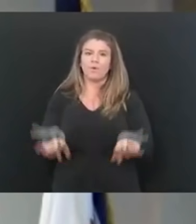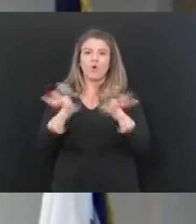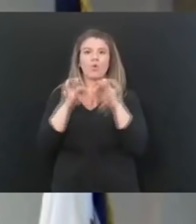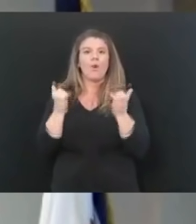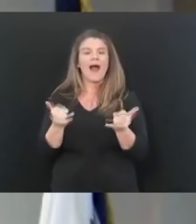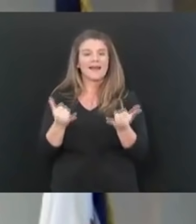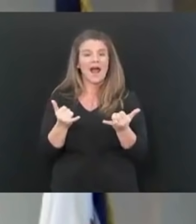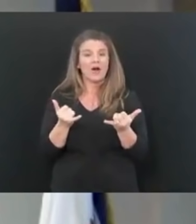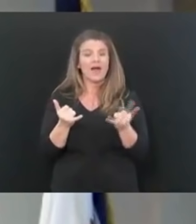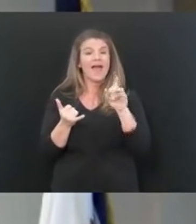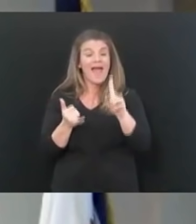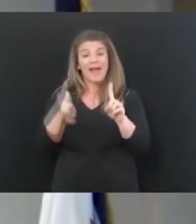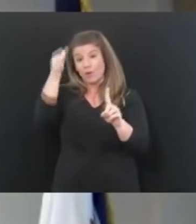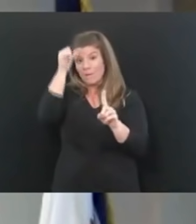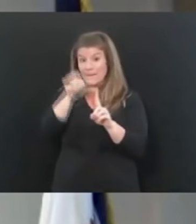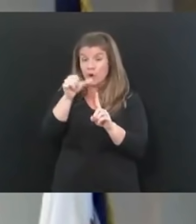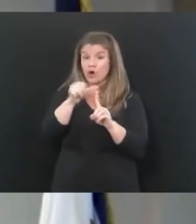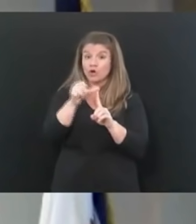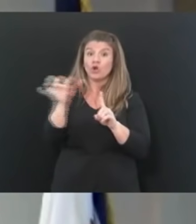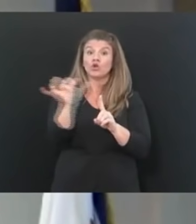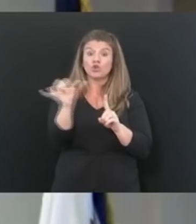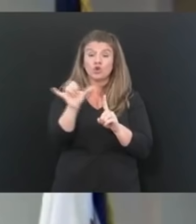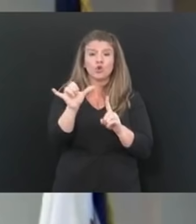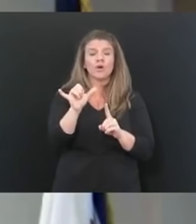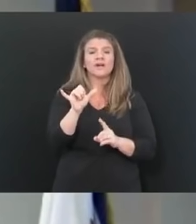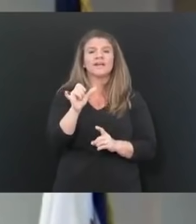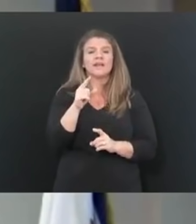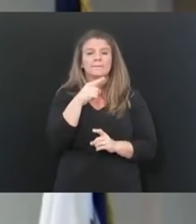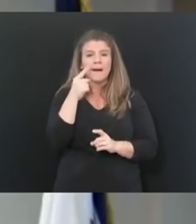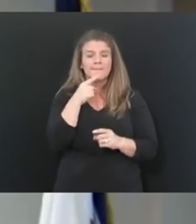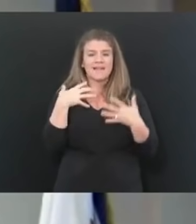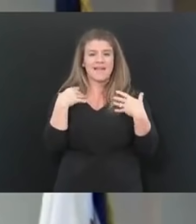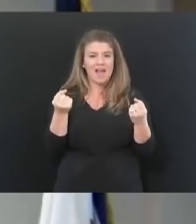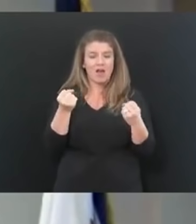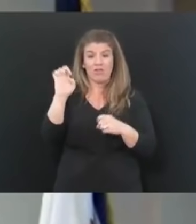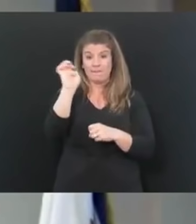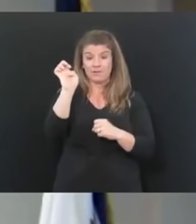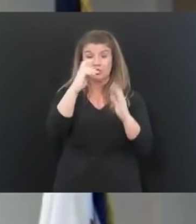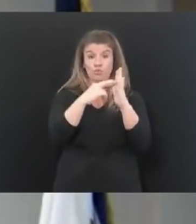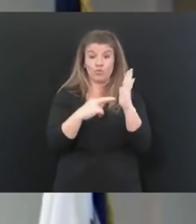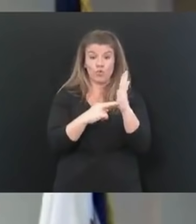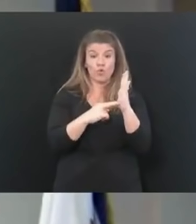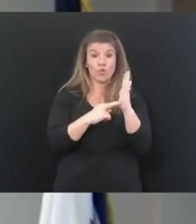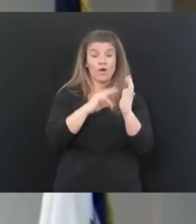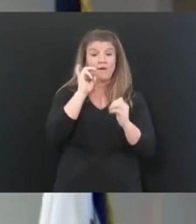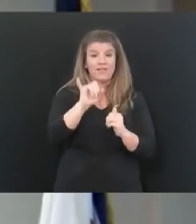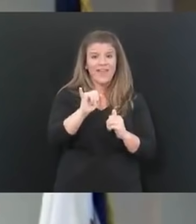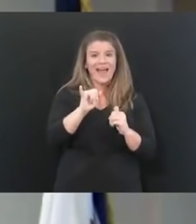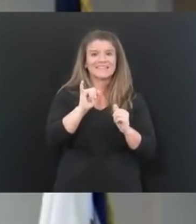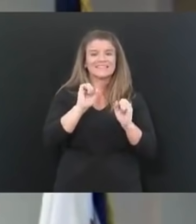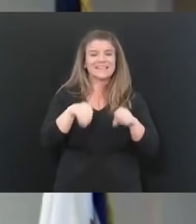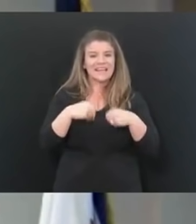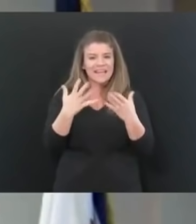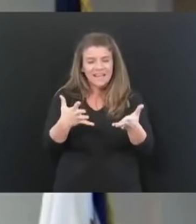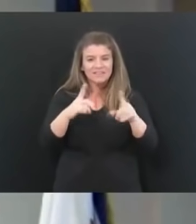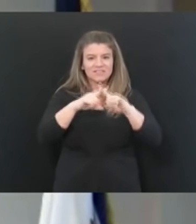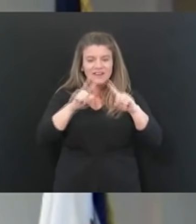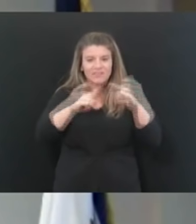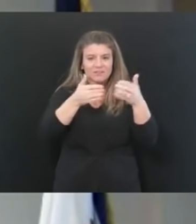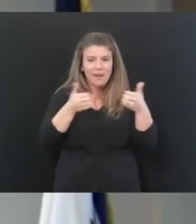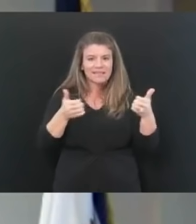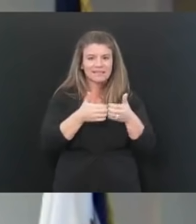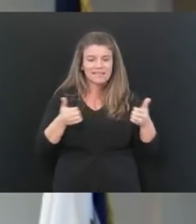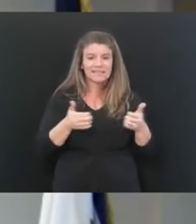It's important to also remember that the public health emergency rule that governs spacing guidelines in retail